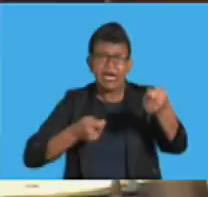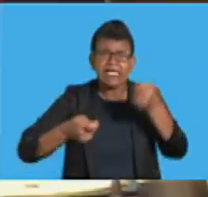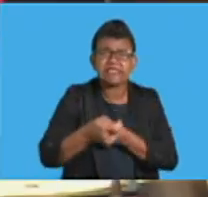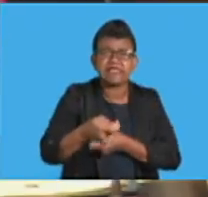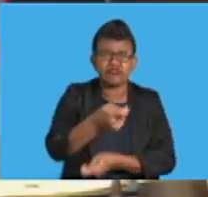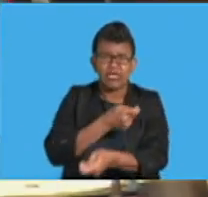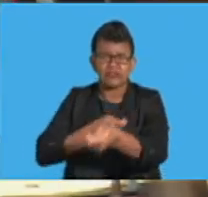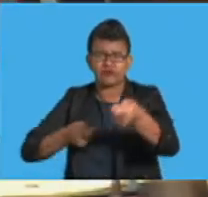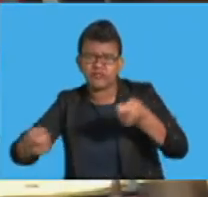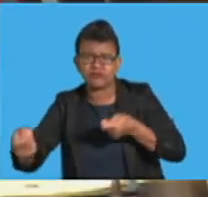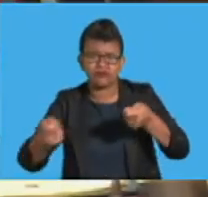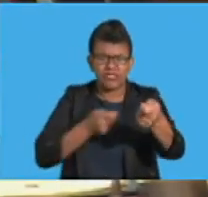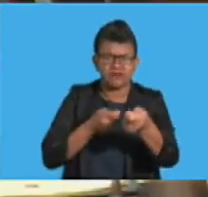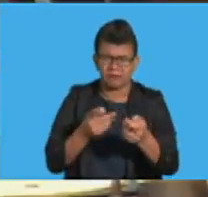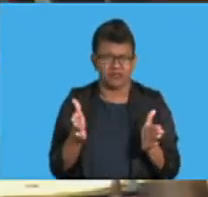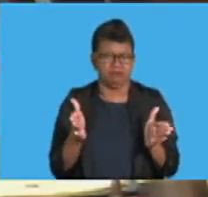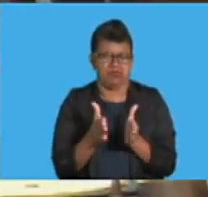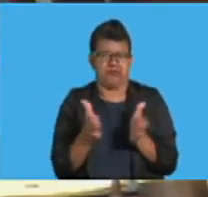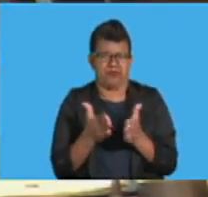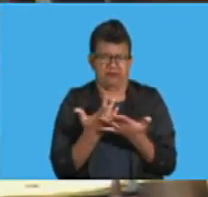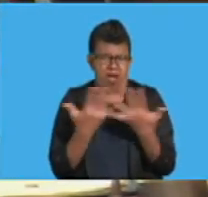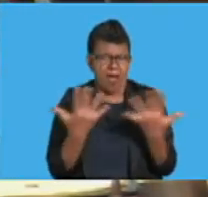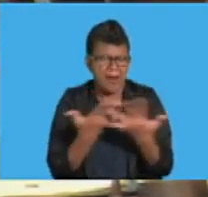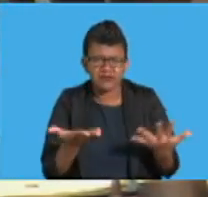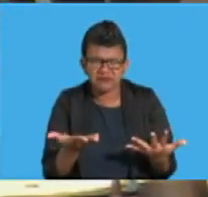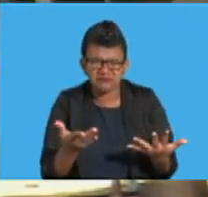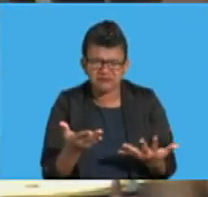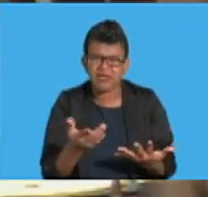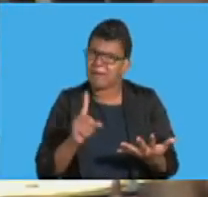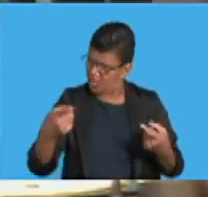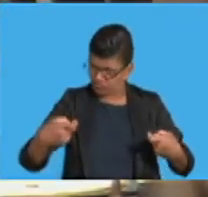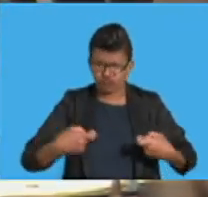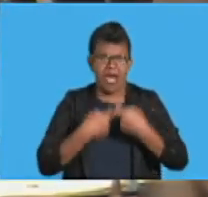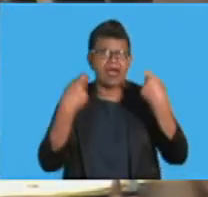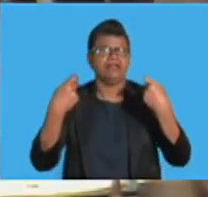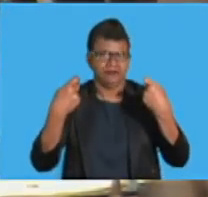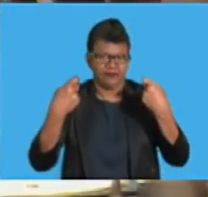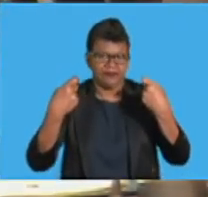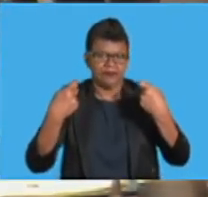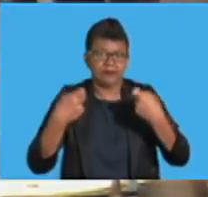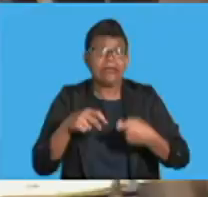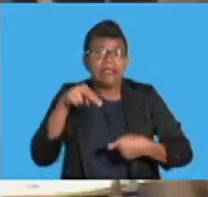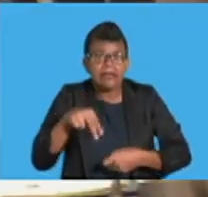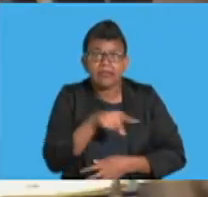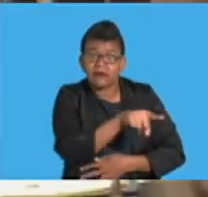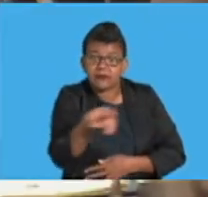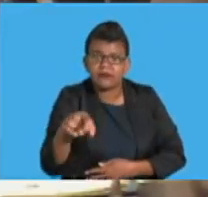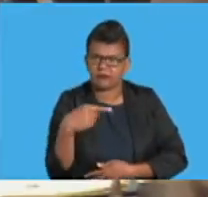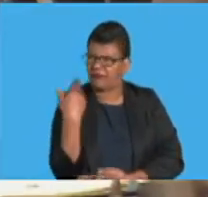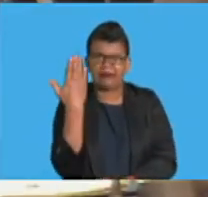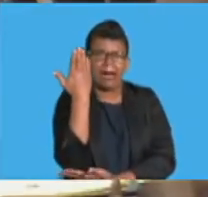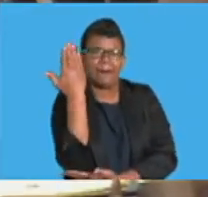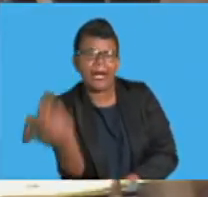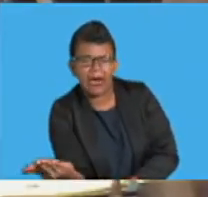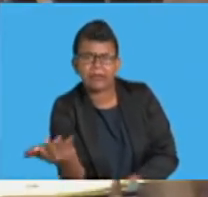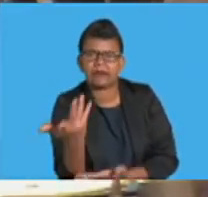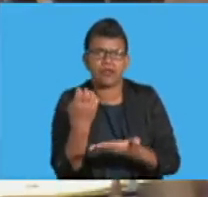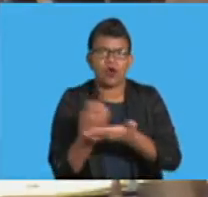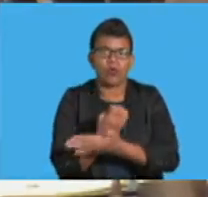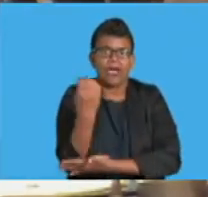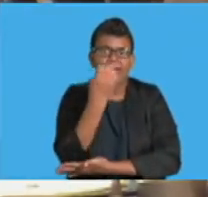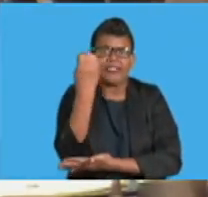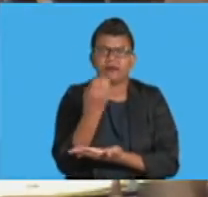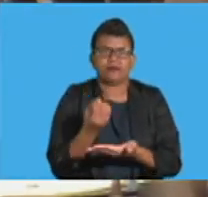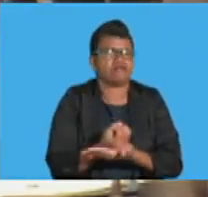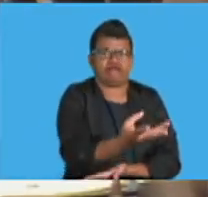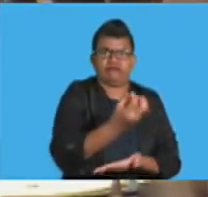small population base poses challenges for insufficient demand to be satisfied by economically viable local production or